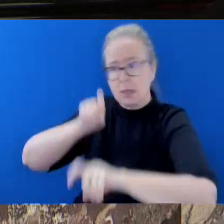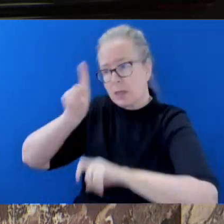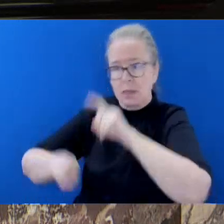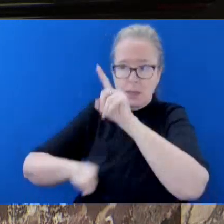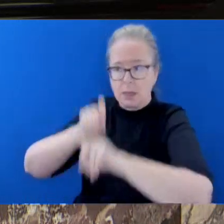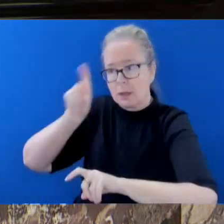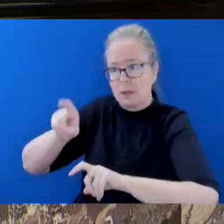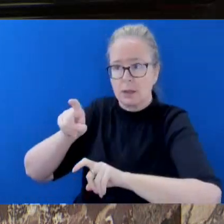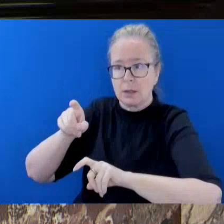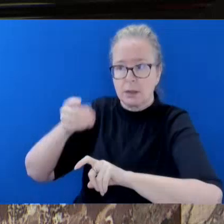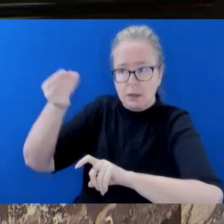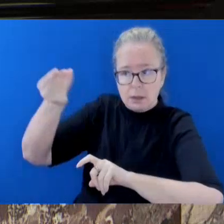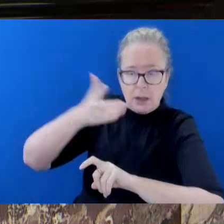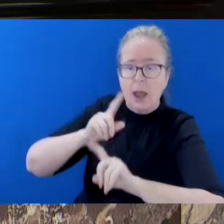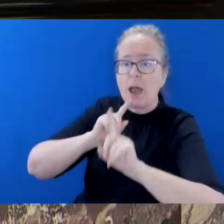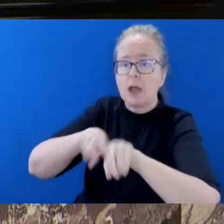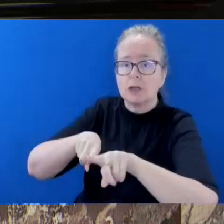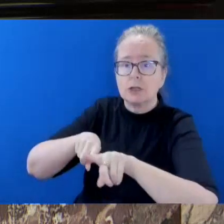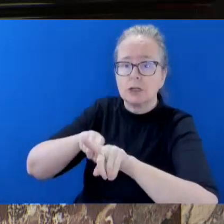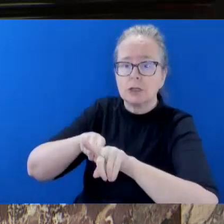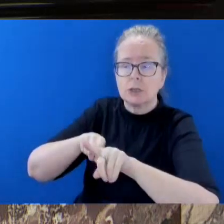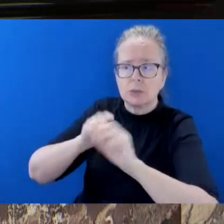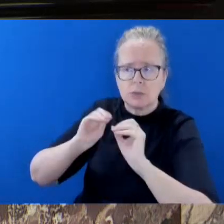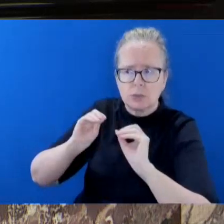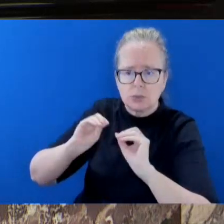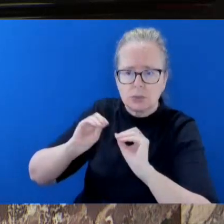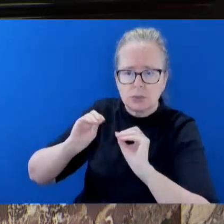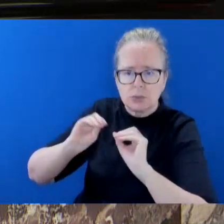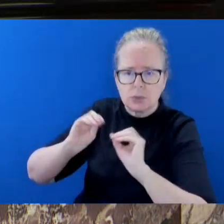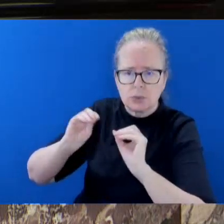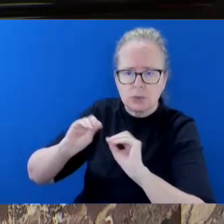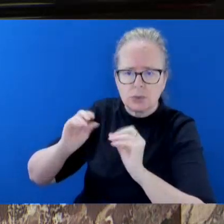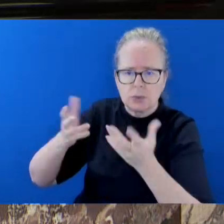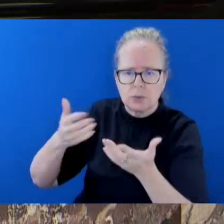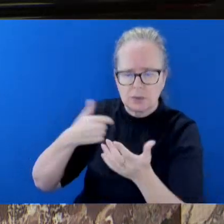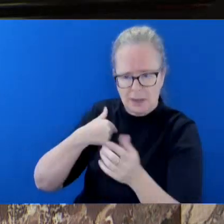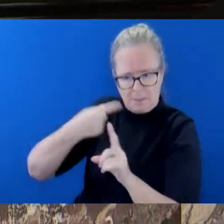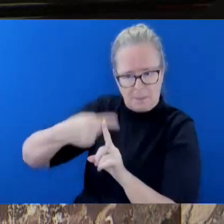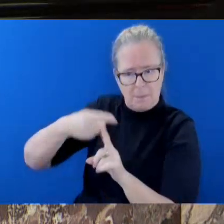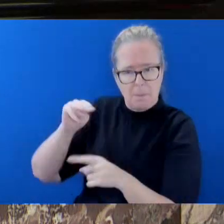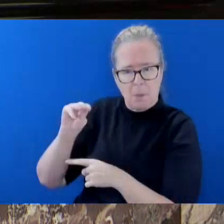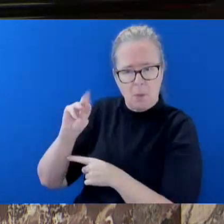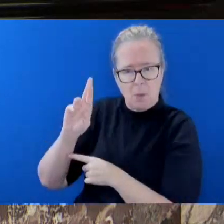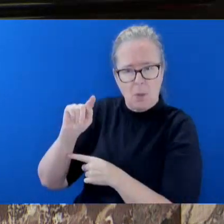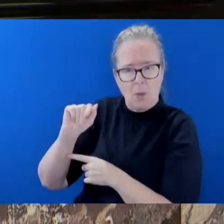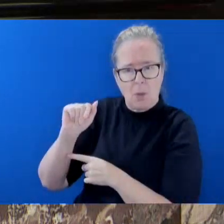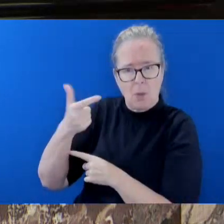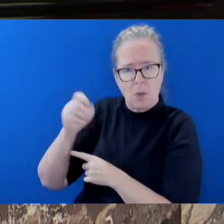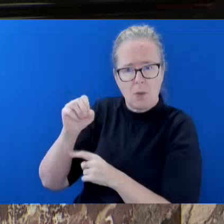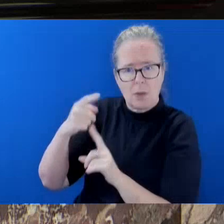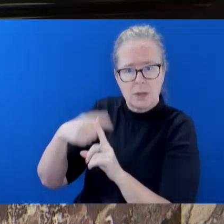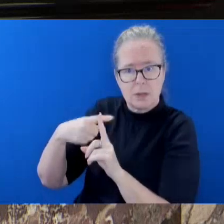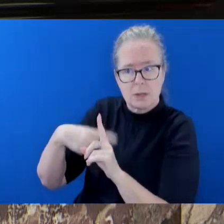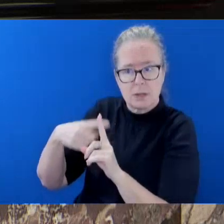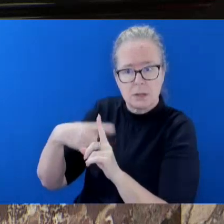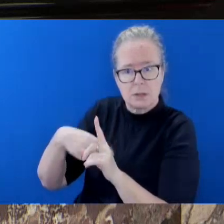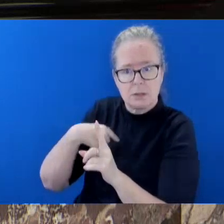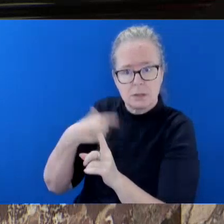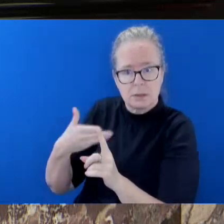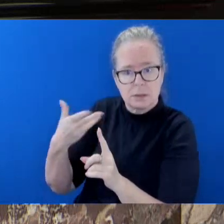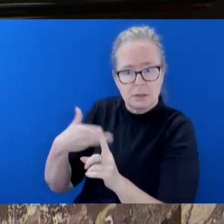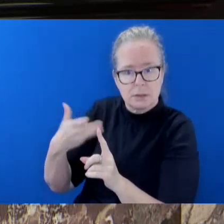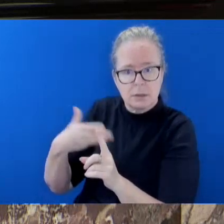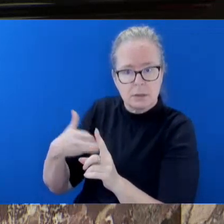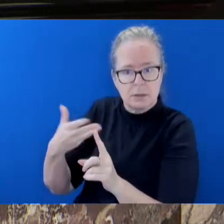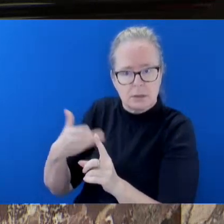they don't know what the rules are because the staff that they're contacting in the minister's office don't know what the rules are. It's incredibly frustrating